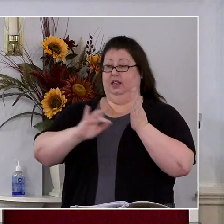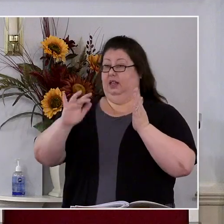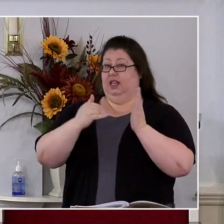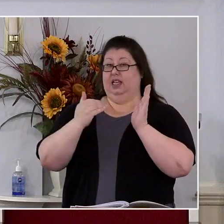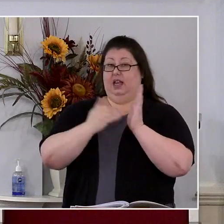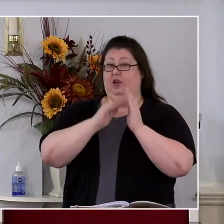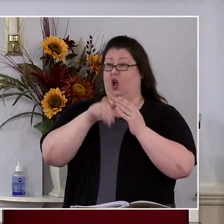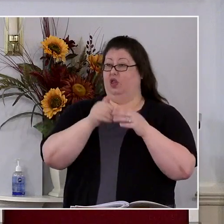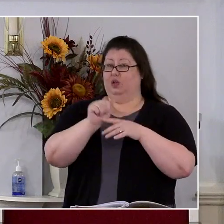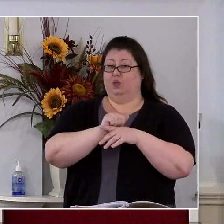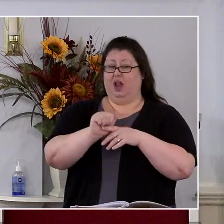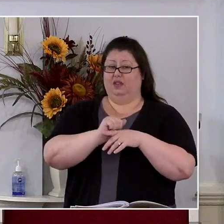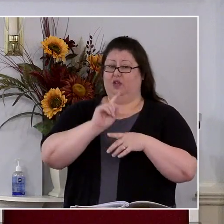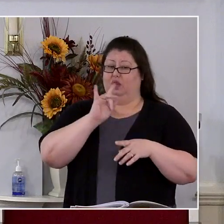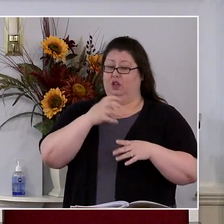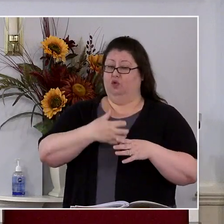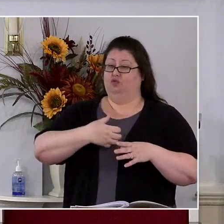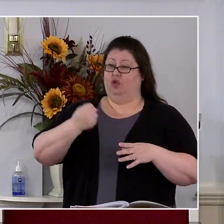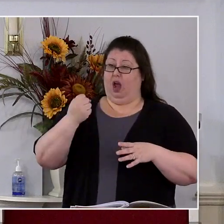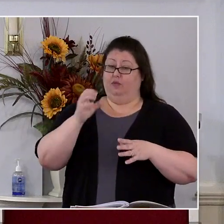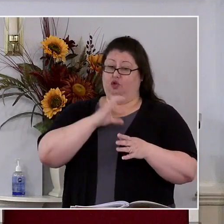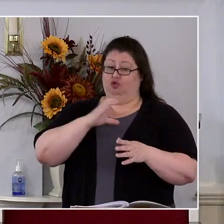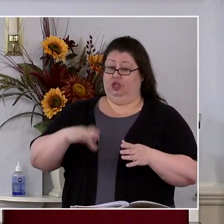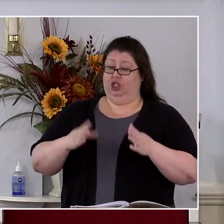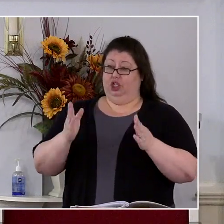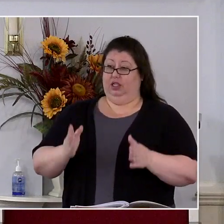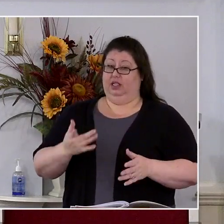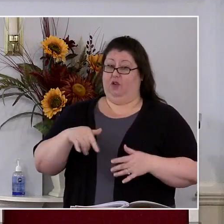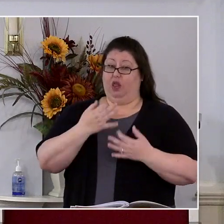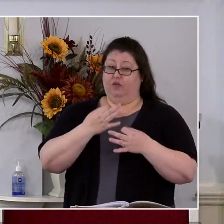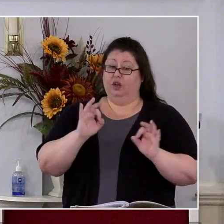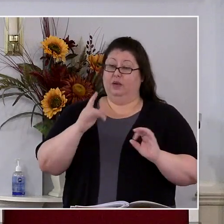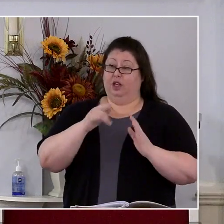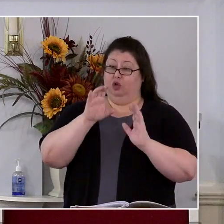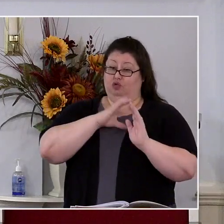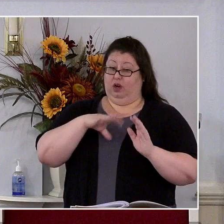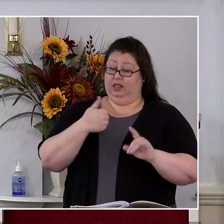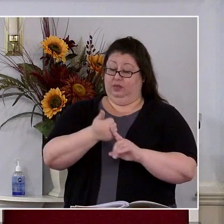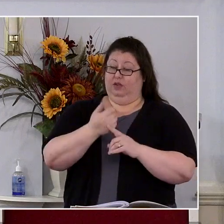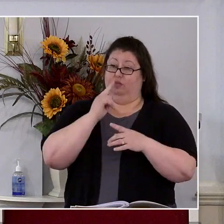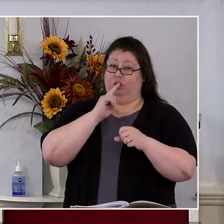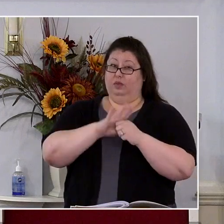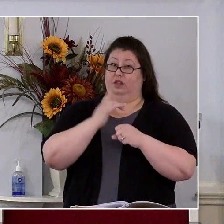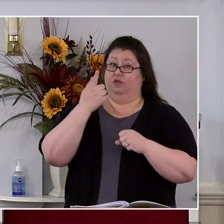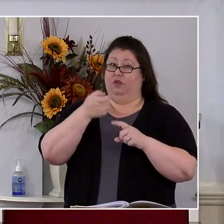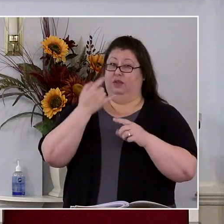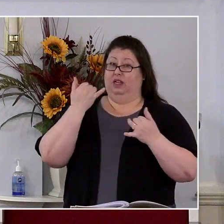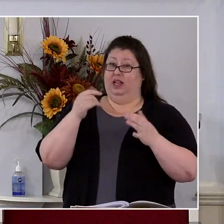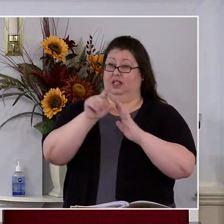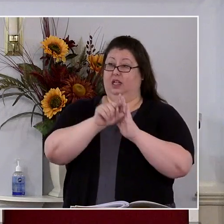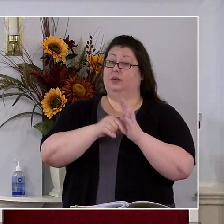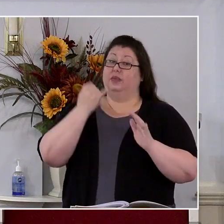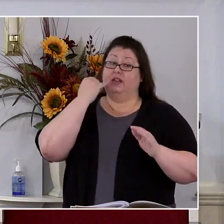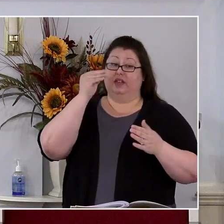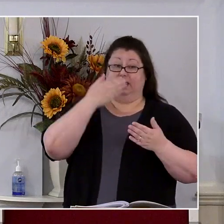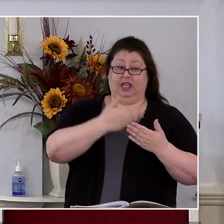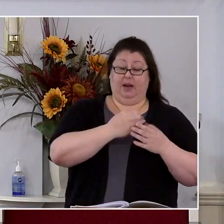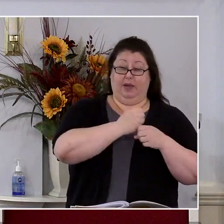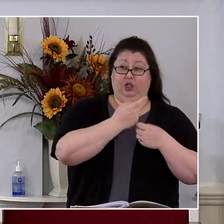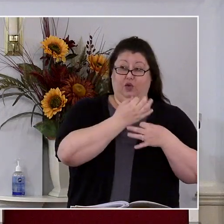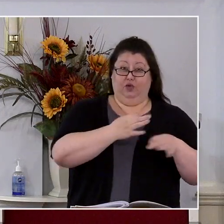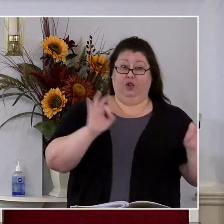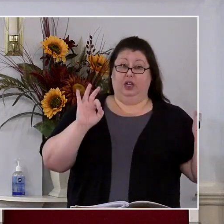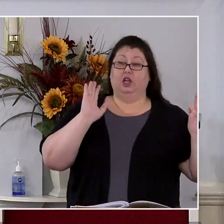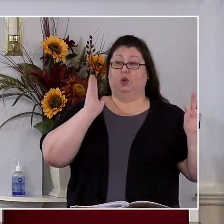robbed Christians of the freedom Christ promises in today's gospel. If the Son makes you free, you will